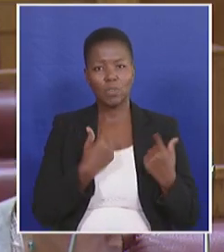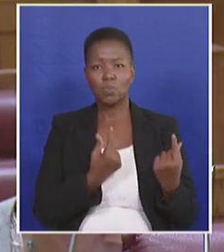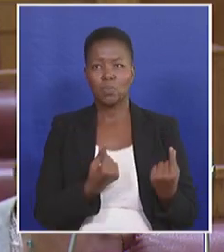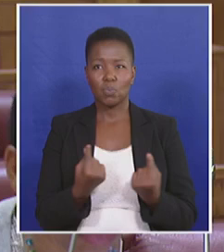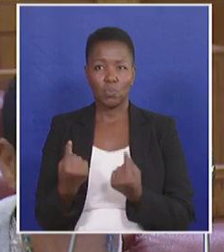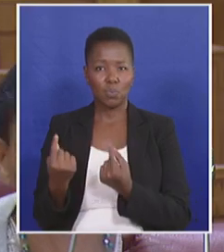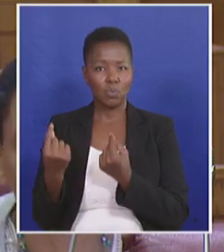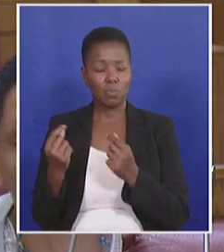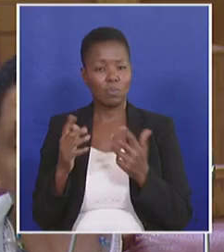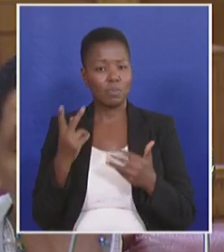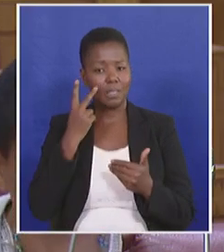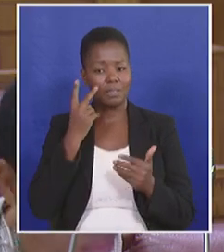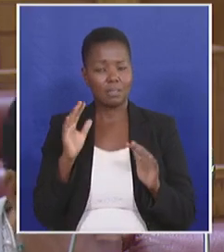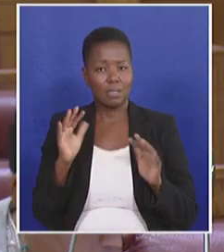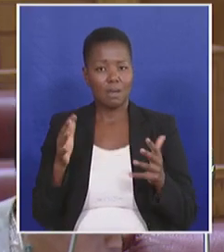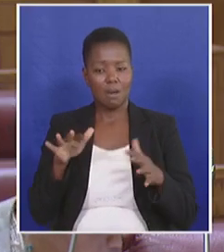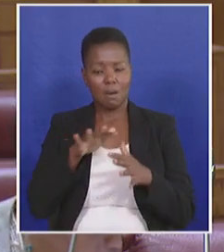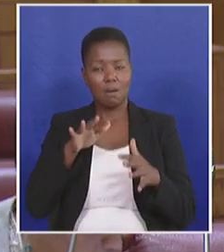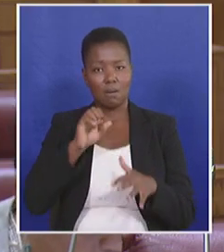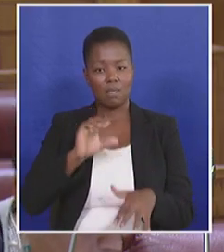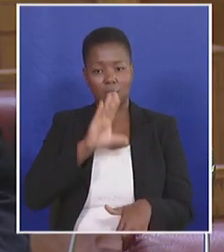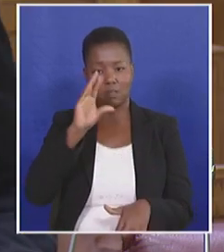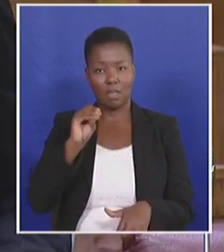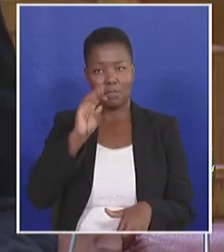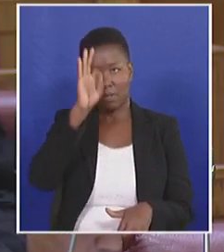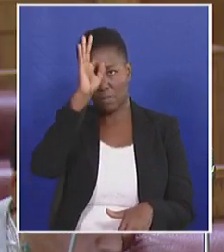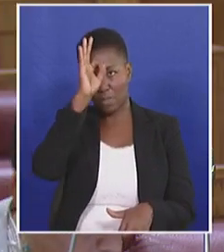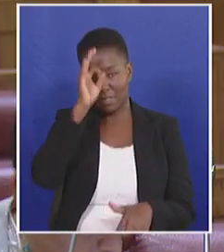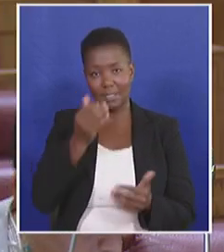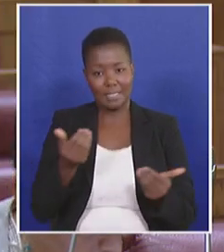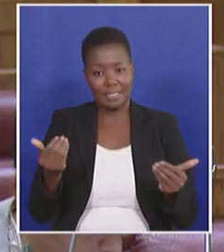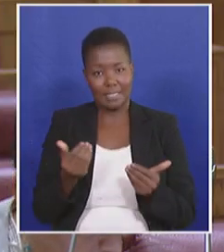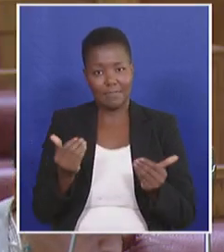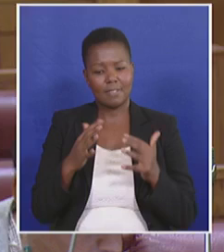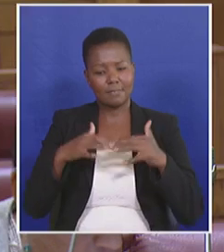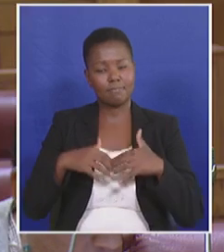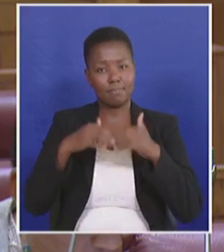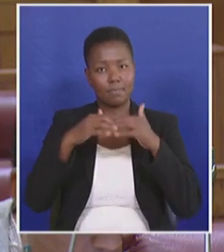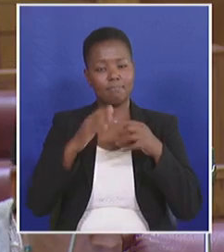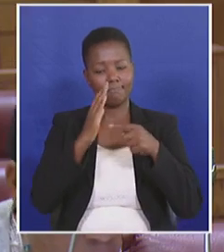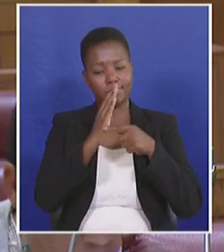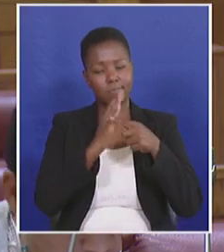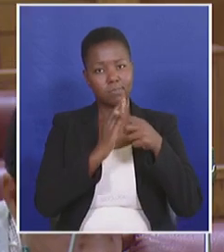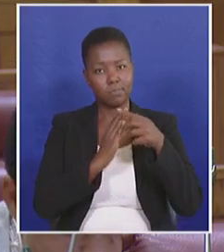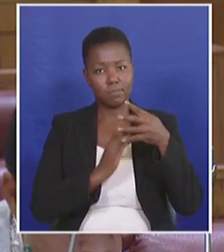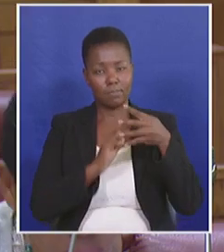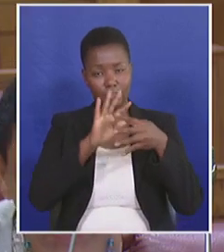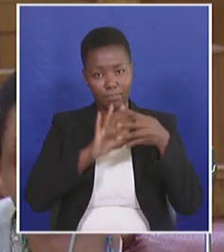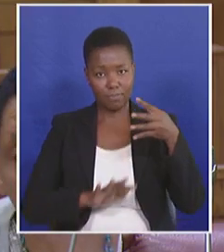regarding the demilitarization of the South African Police Service, and those factors are as follows.